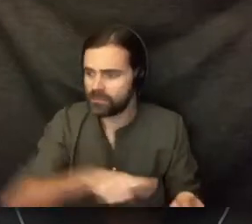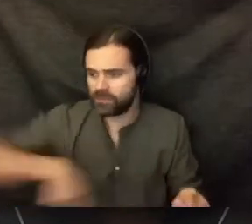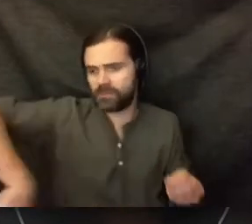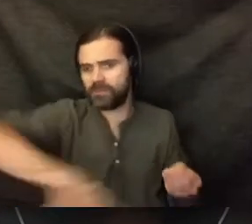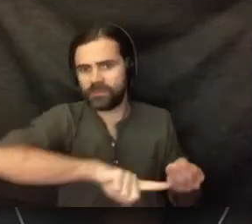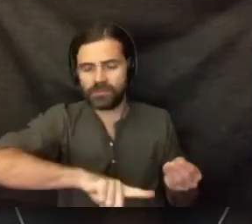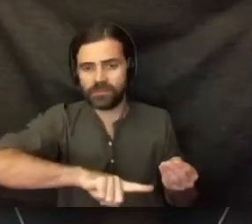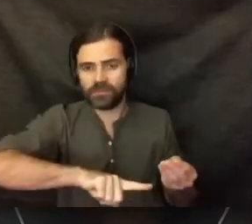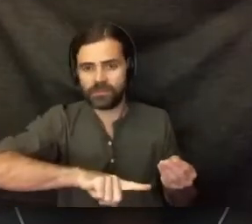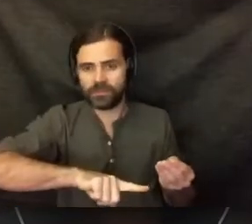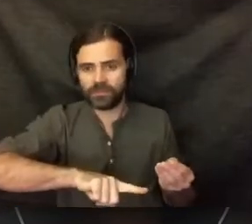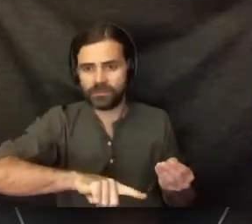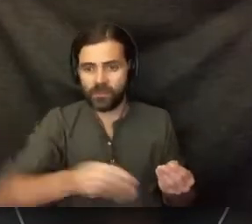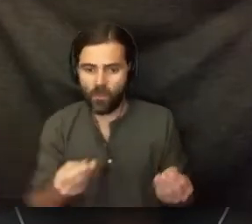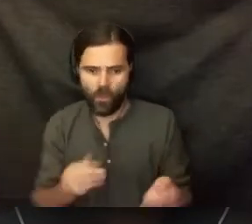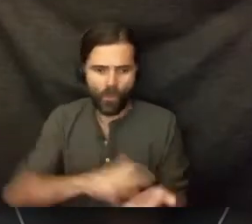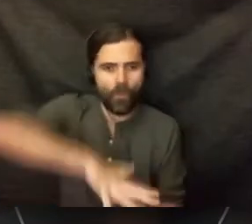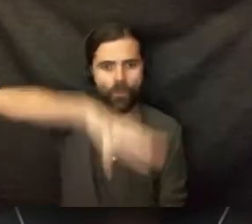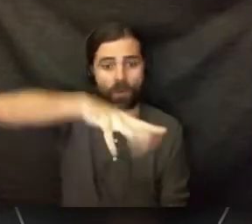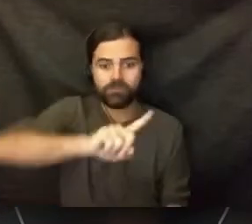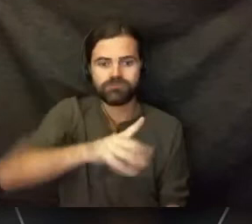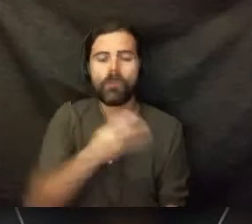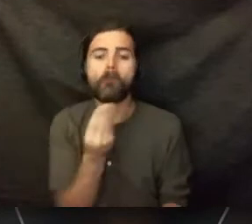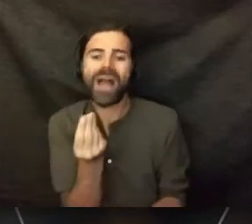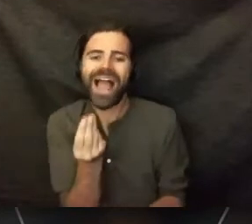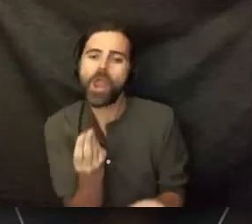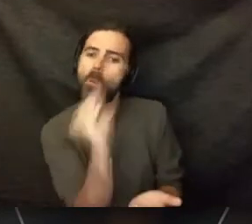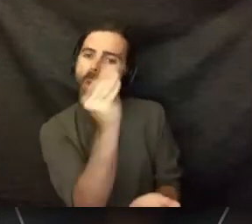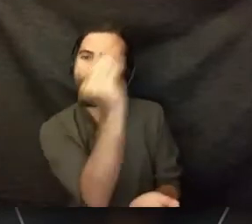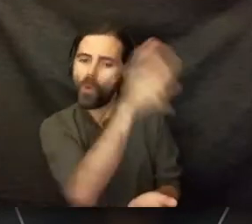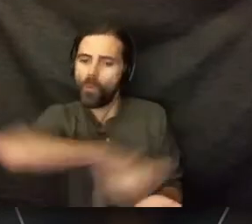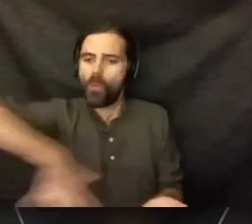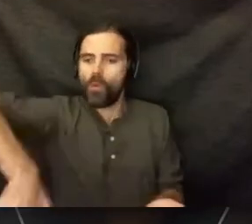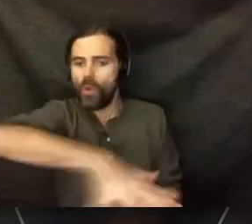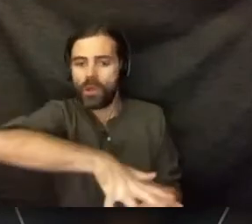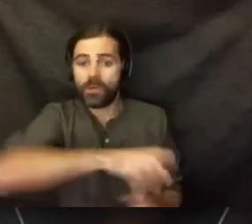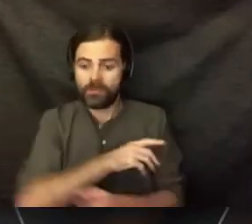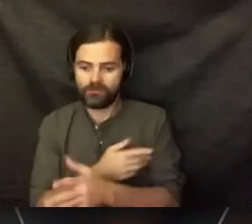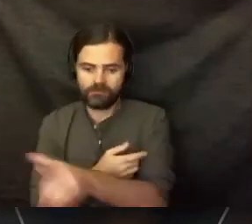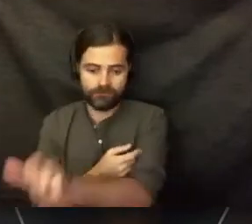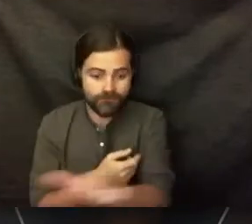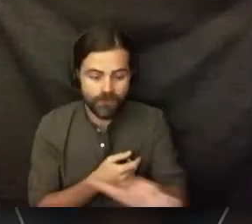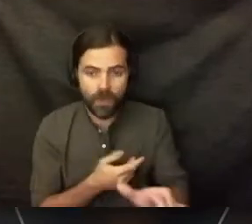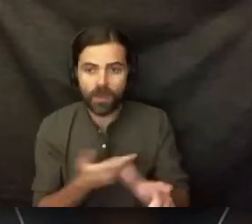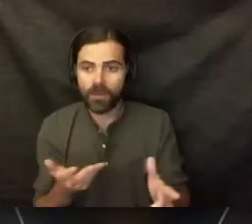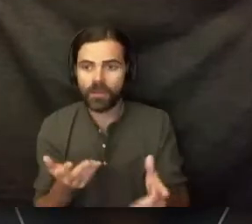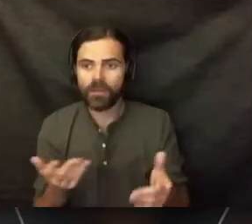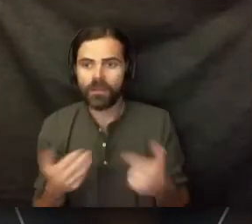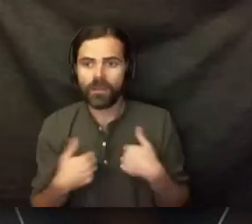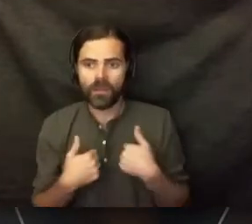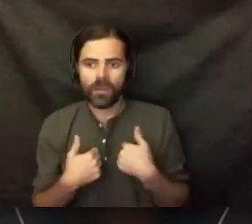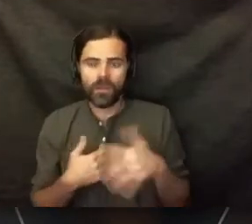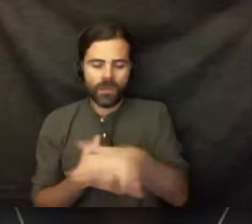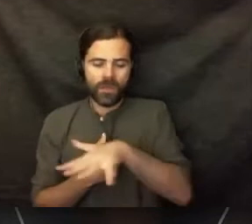for everyone else around it, yet the High Line physically itself was suffering. That is because we treated it as a discrete good, as